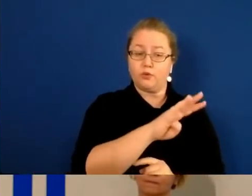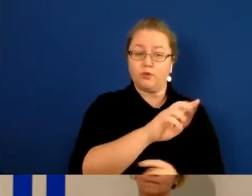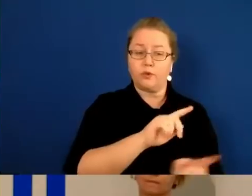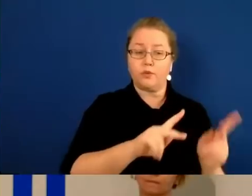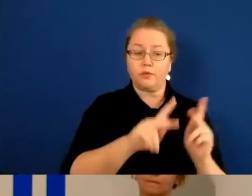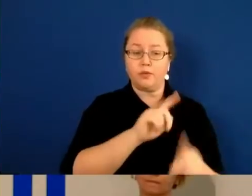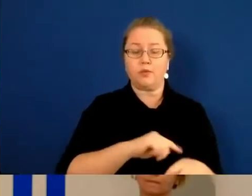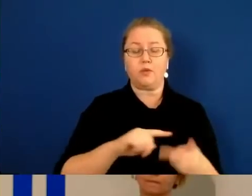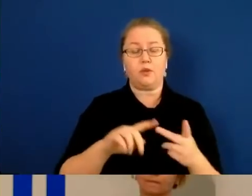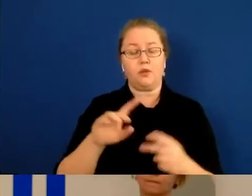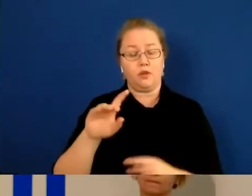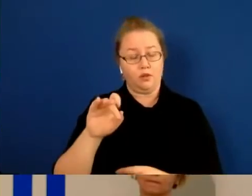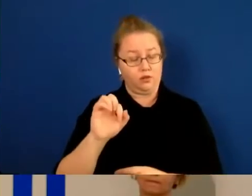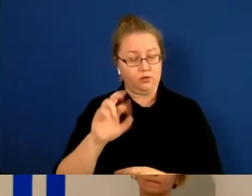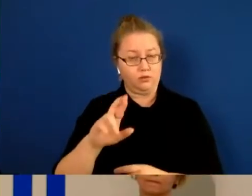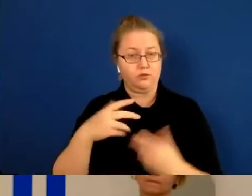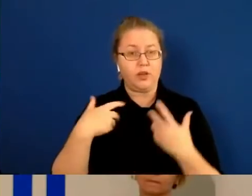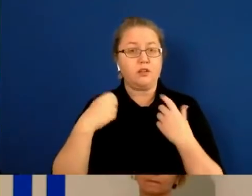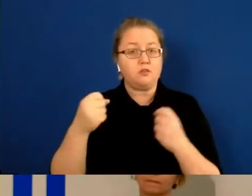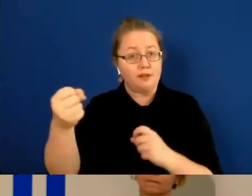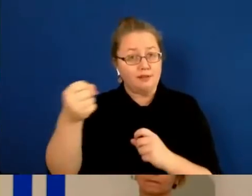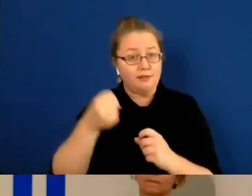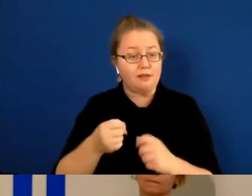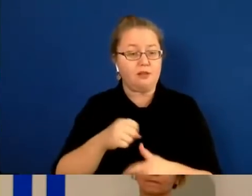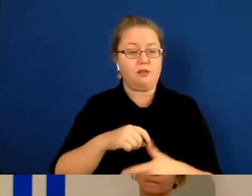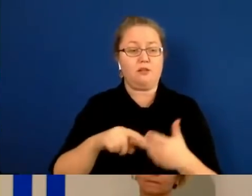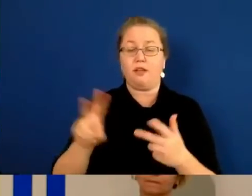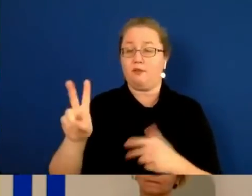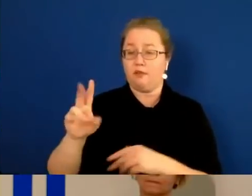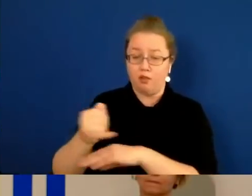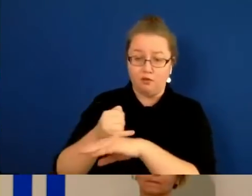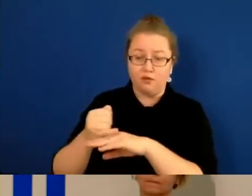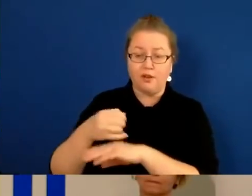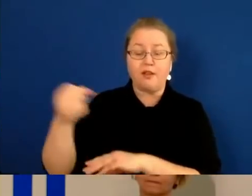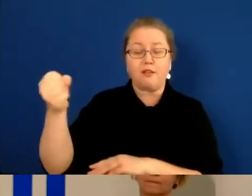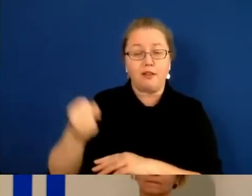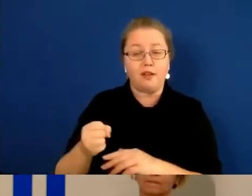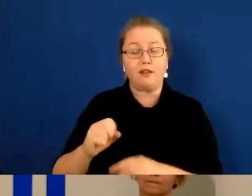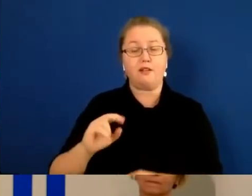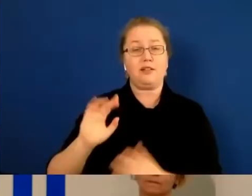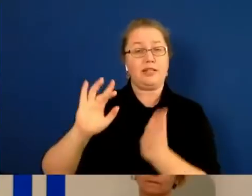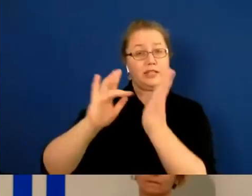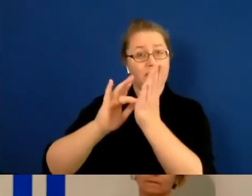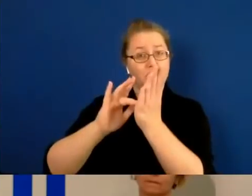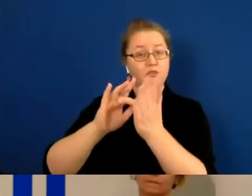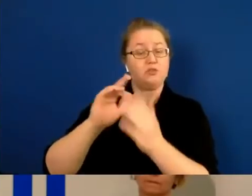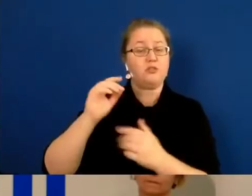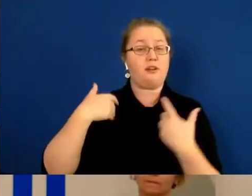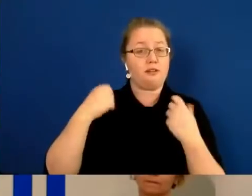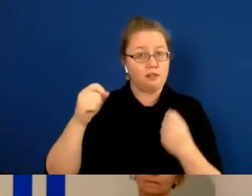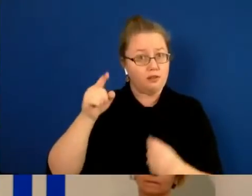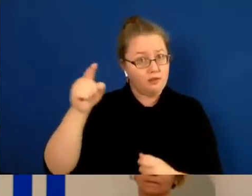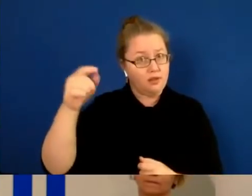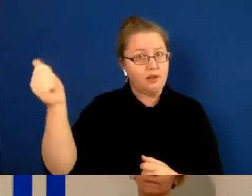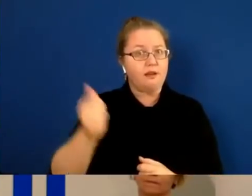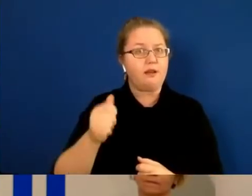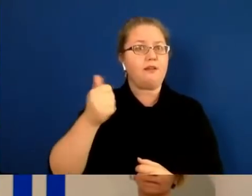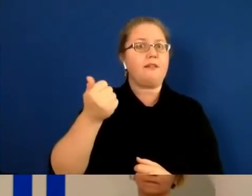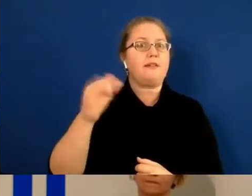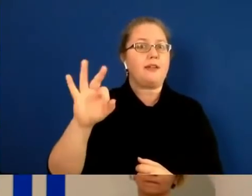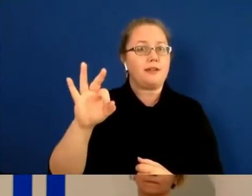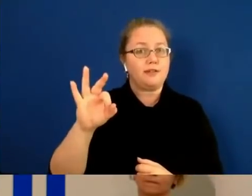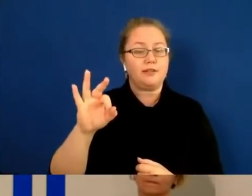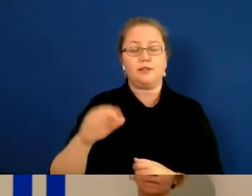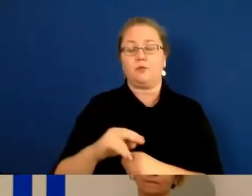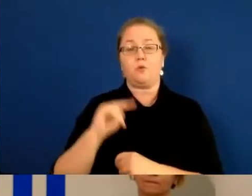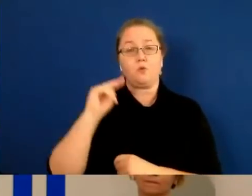interest in these positions. And that demonstrates, I think, the desire of thousands, tens of thousands, hundreds of thousands of people